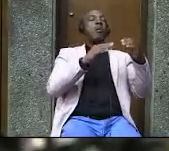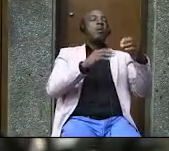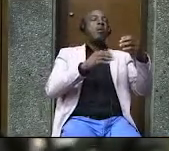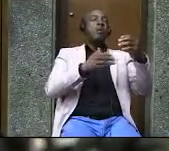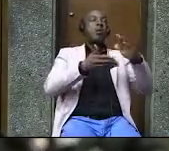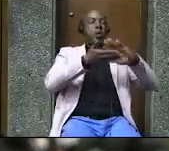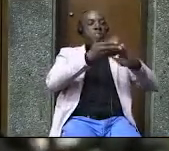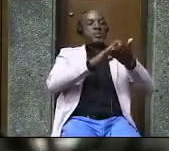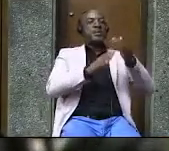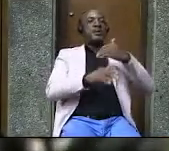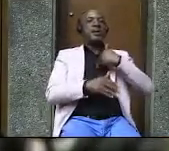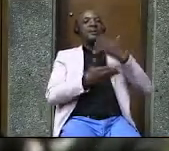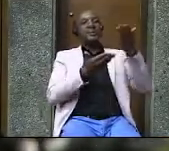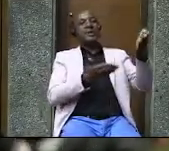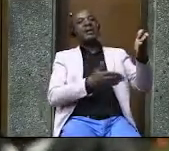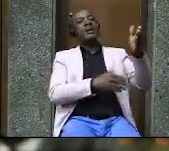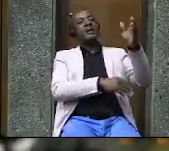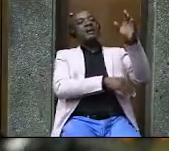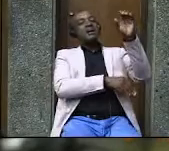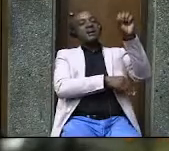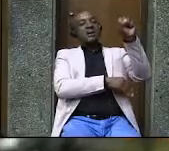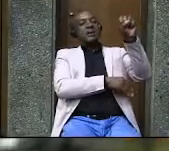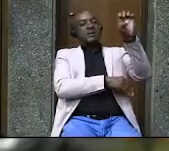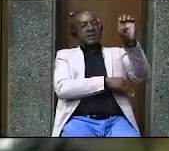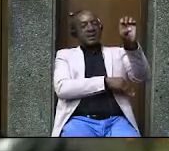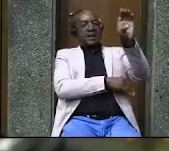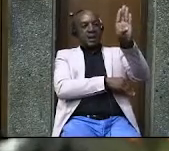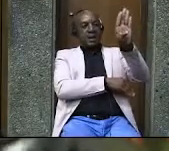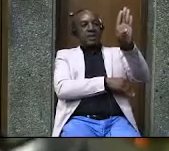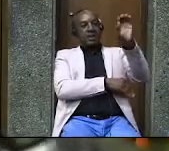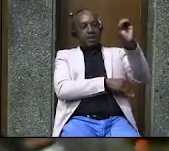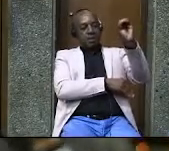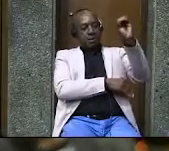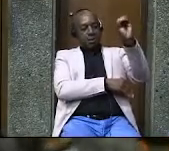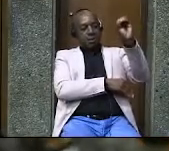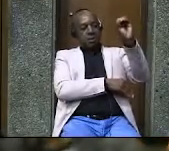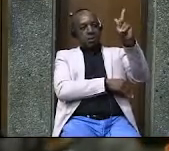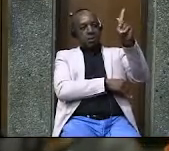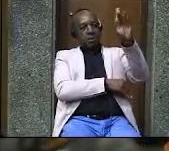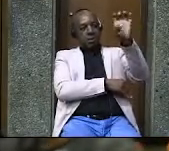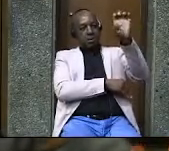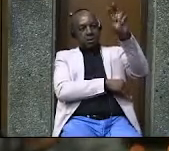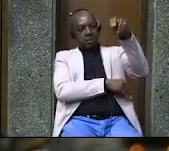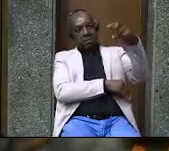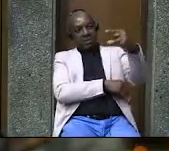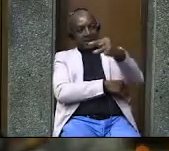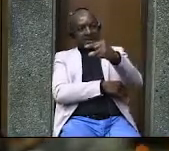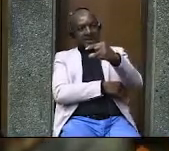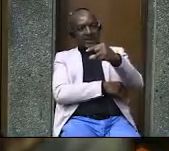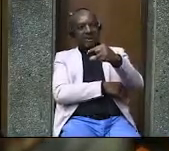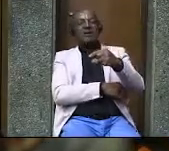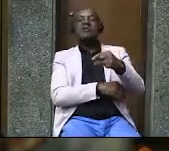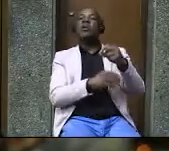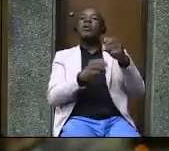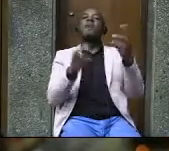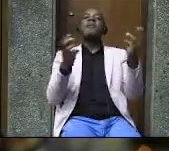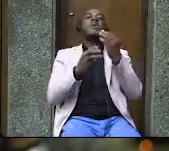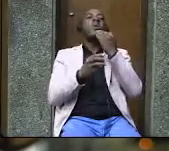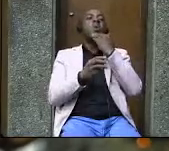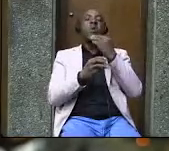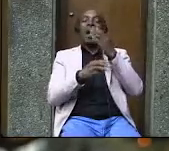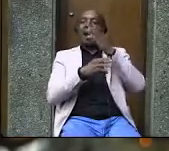That land can be utilized by our young people. Laba abangasebenzi